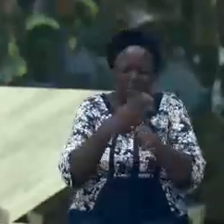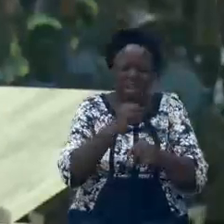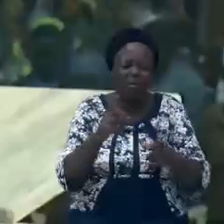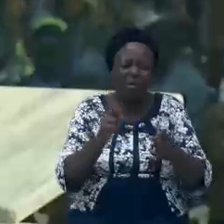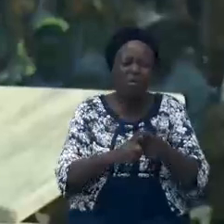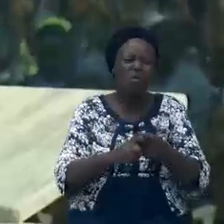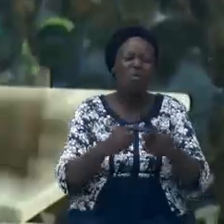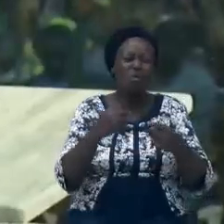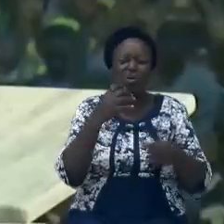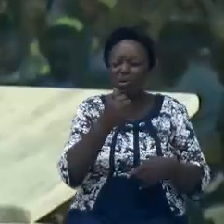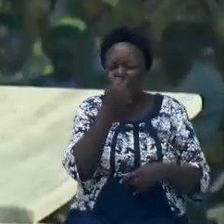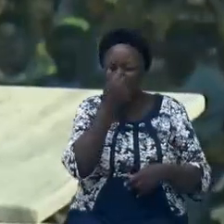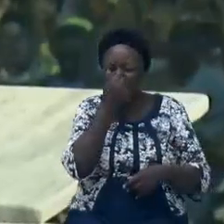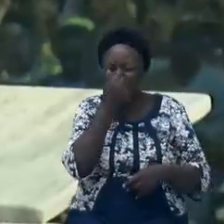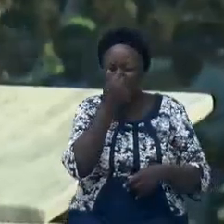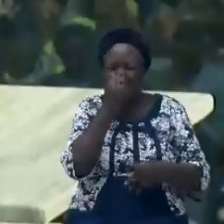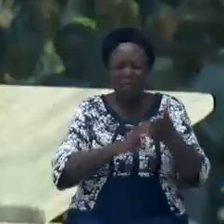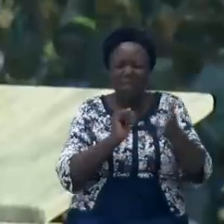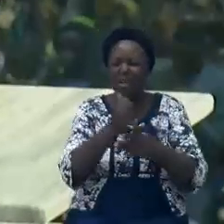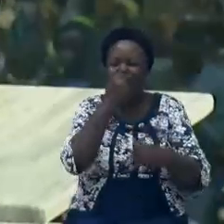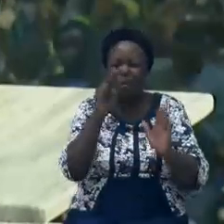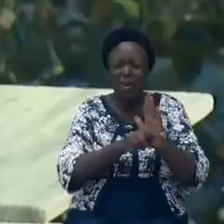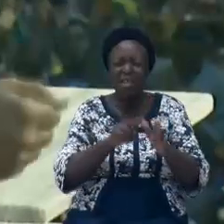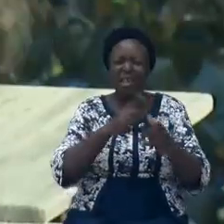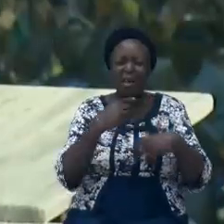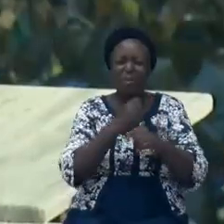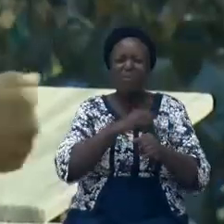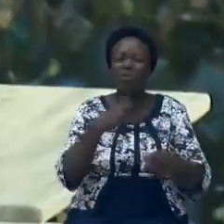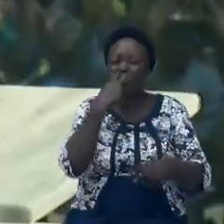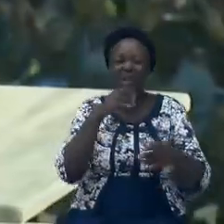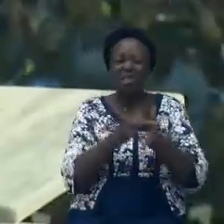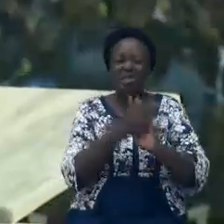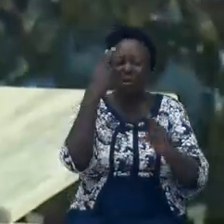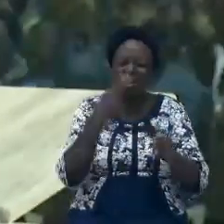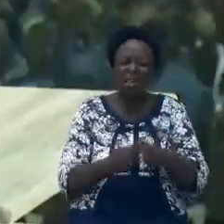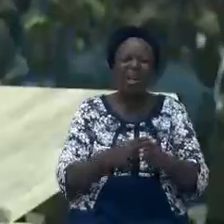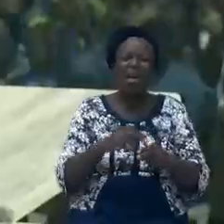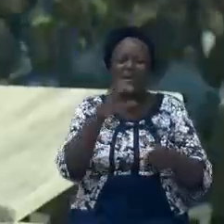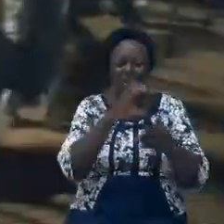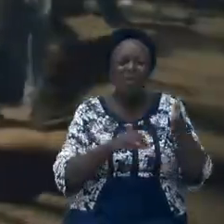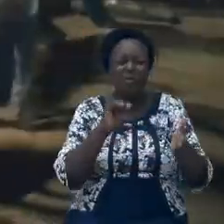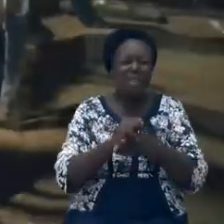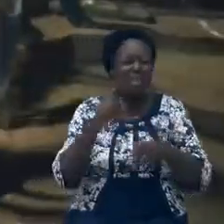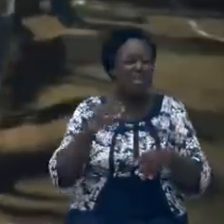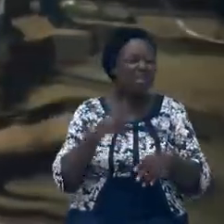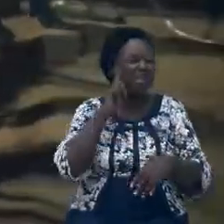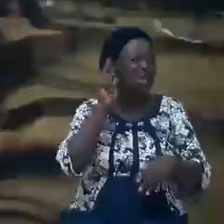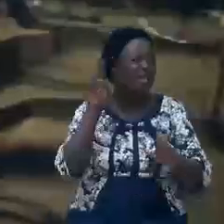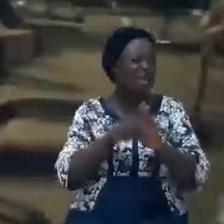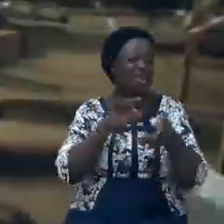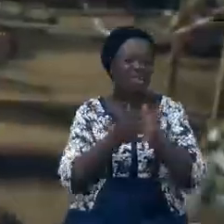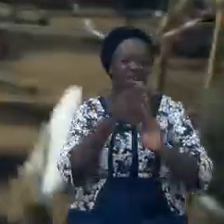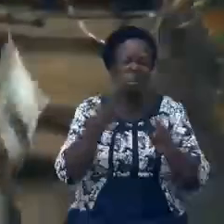the vocal cord. Make them hear, make them speak in Jesus' name. Any